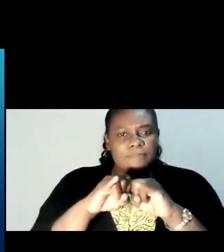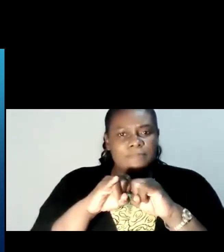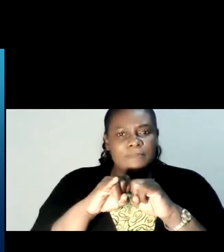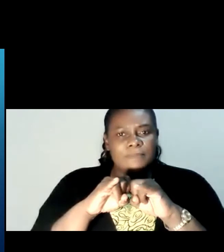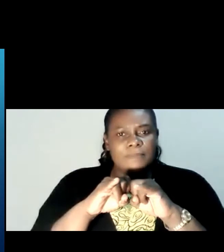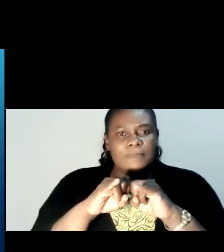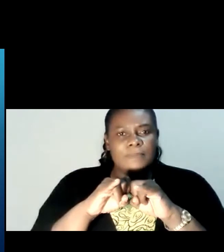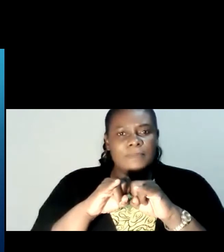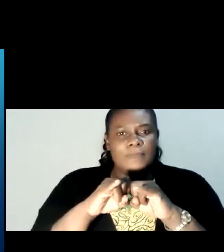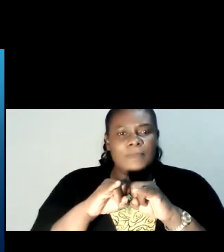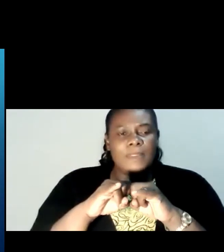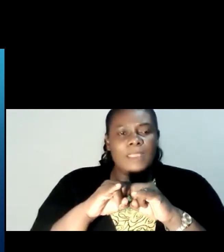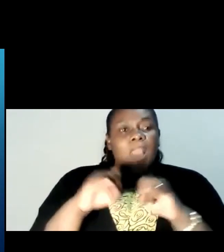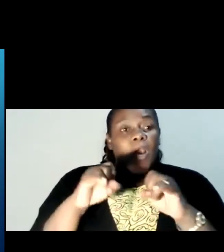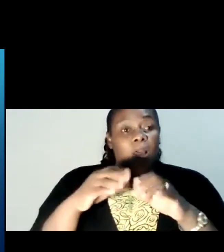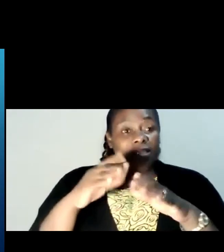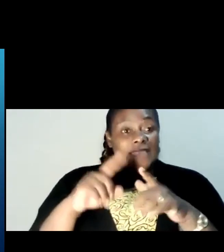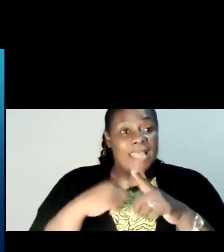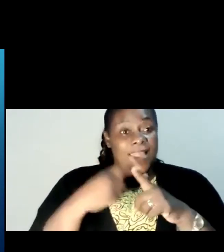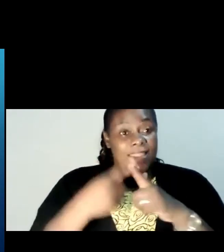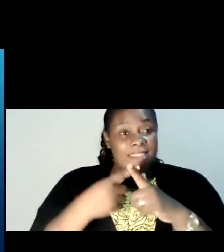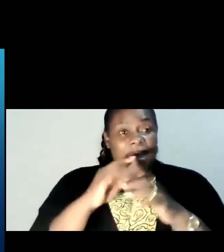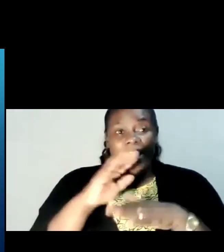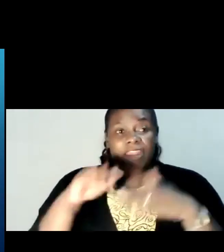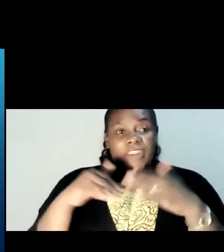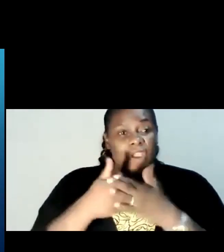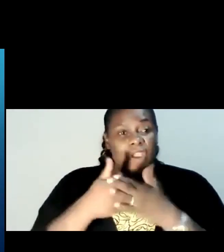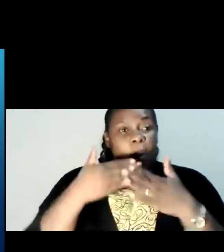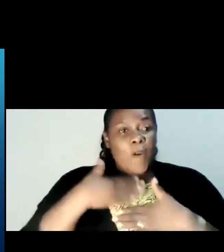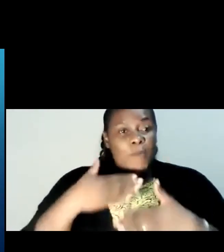cells regenerate. Our brain.